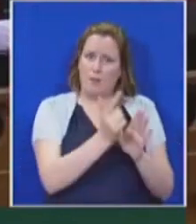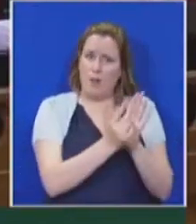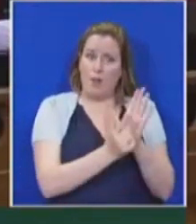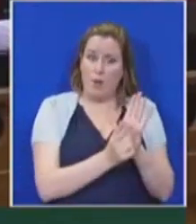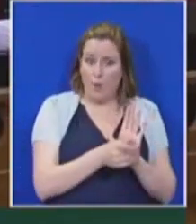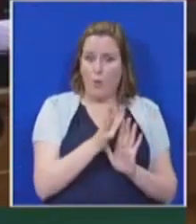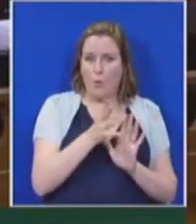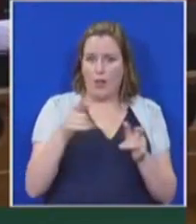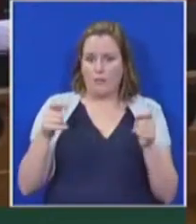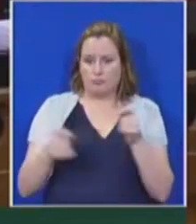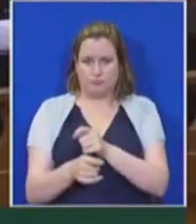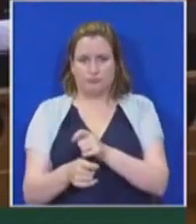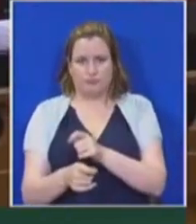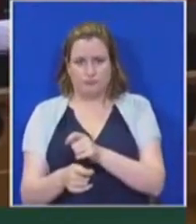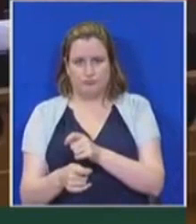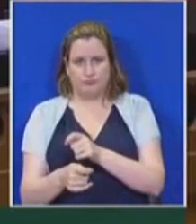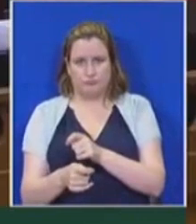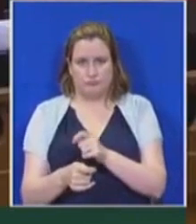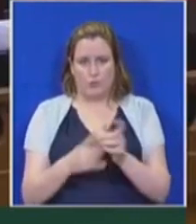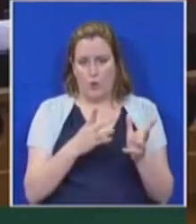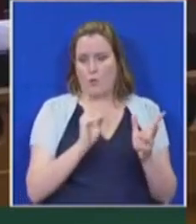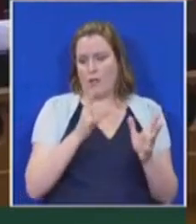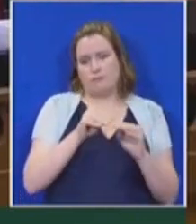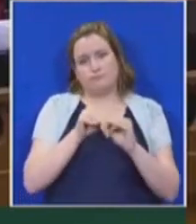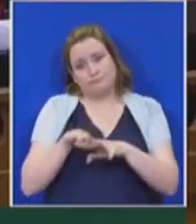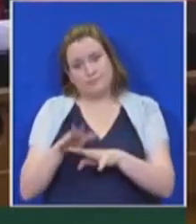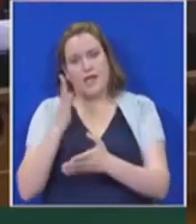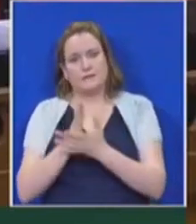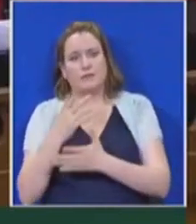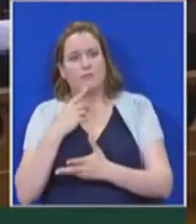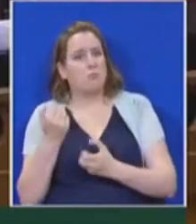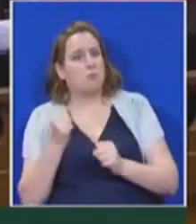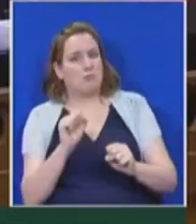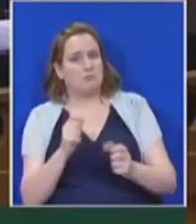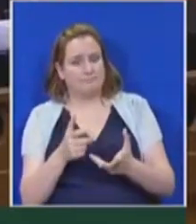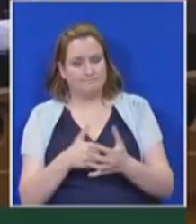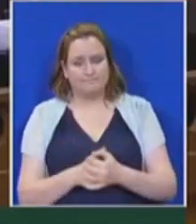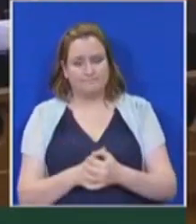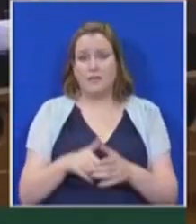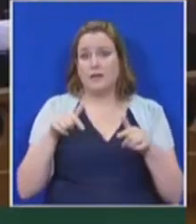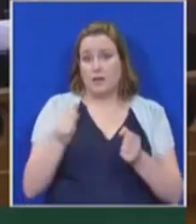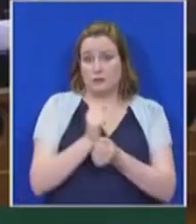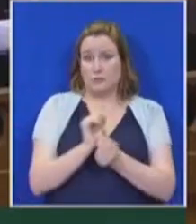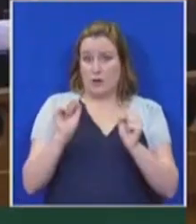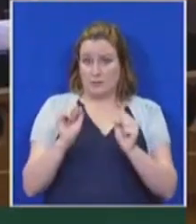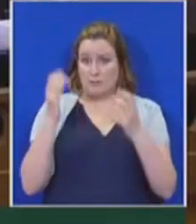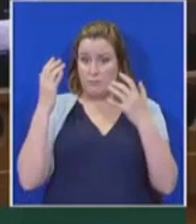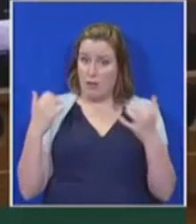be enforced unless if they are repealed. In the first democratic parliament, there was a process of